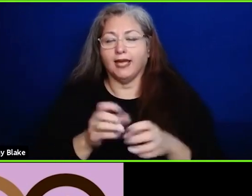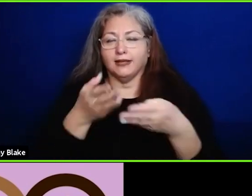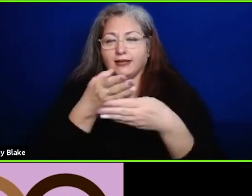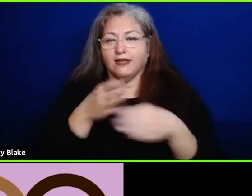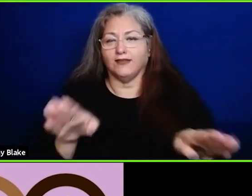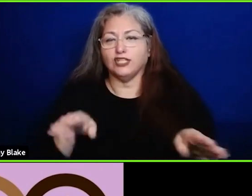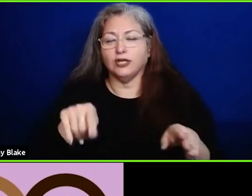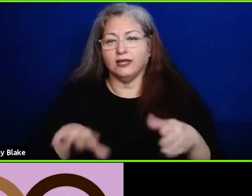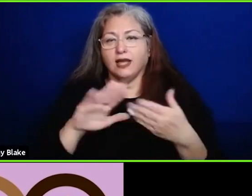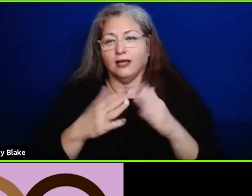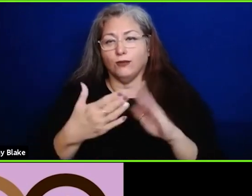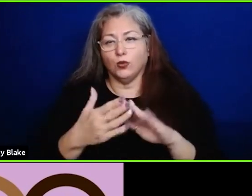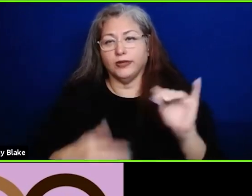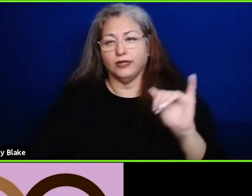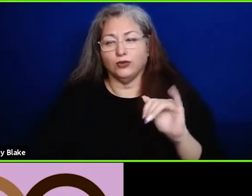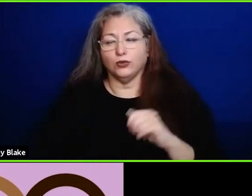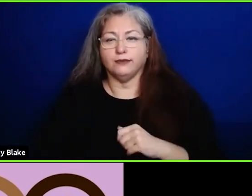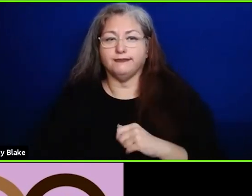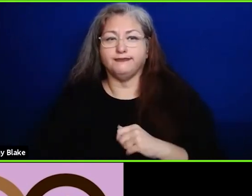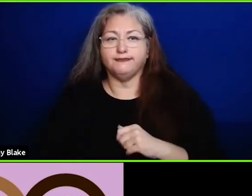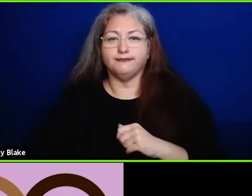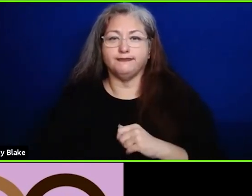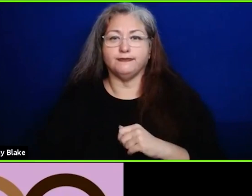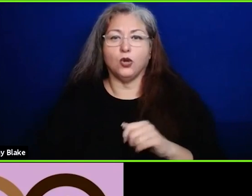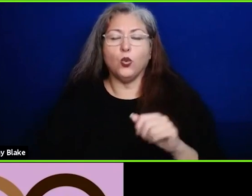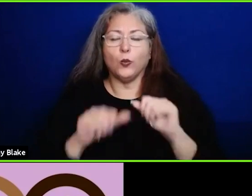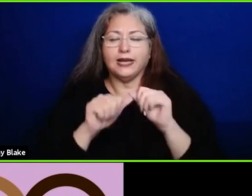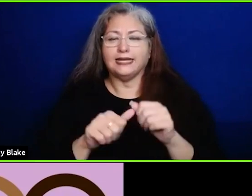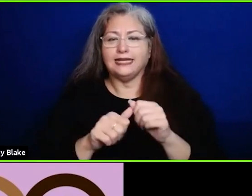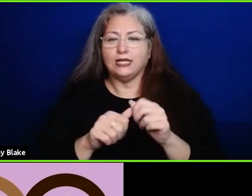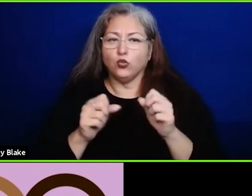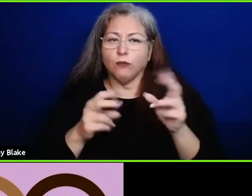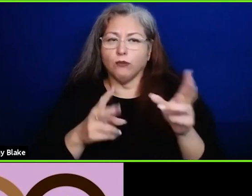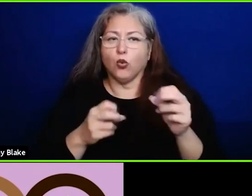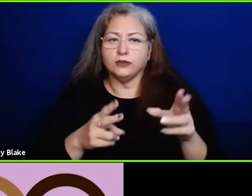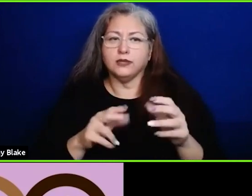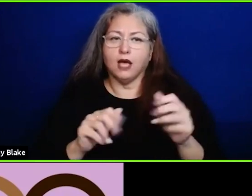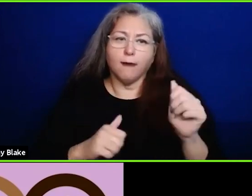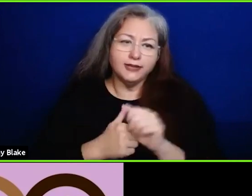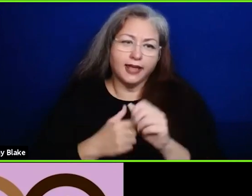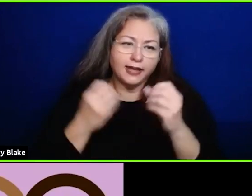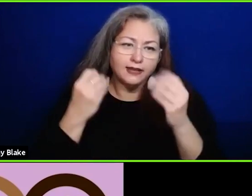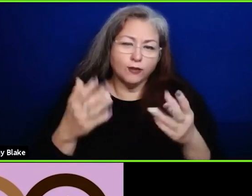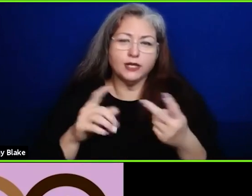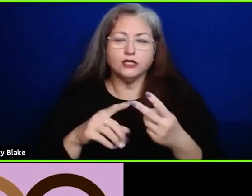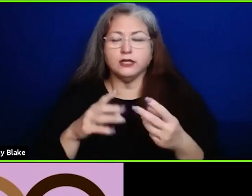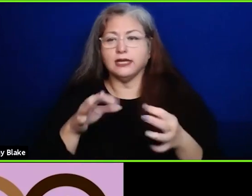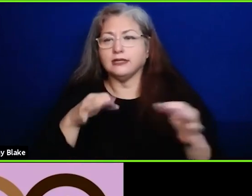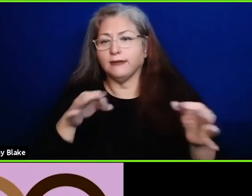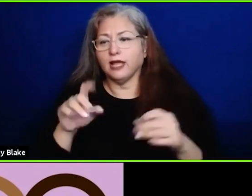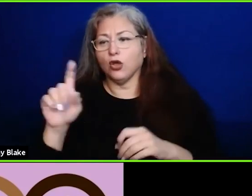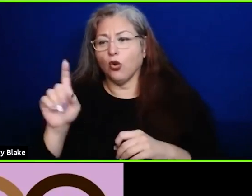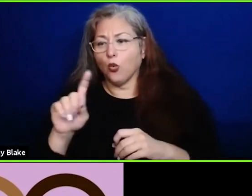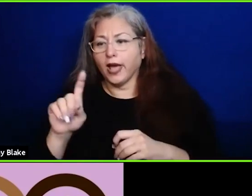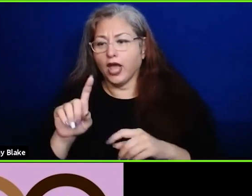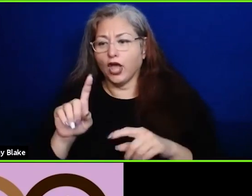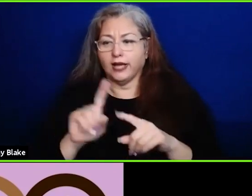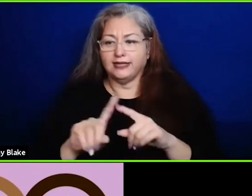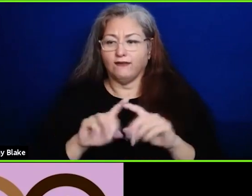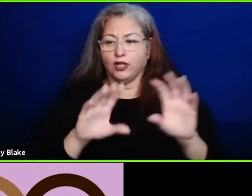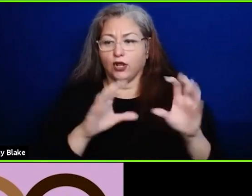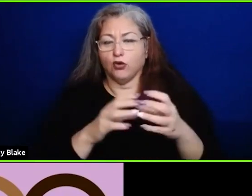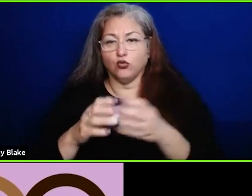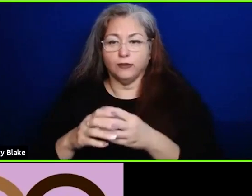community as well. So we'll keep putting updates there and also updates on where different groups